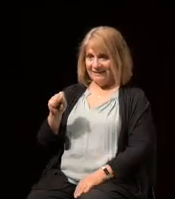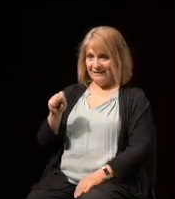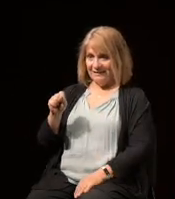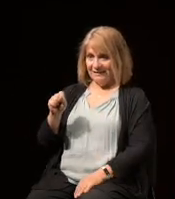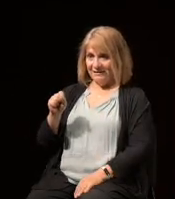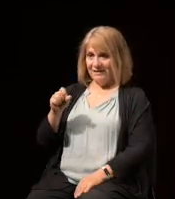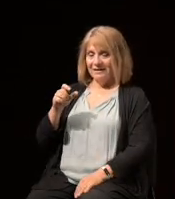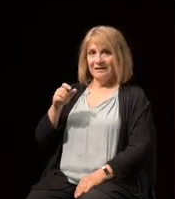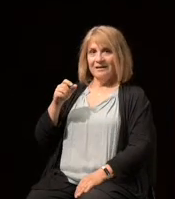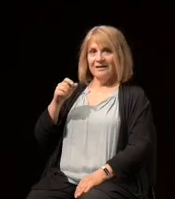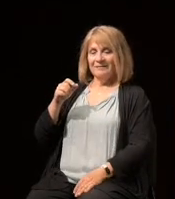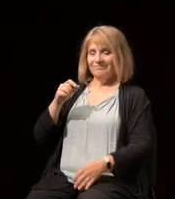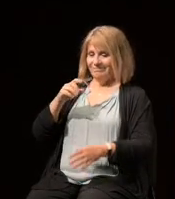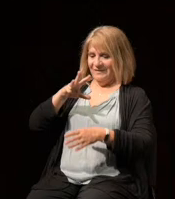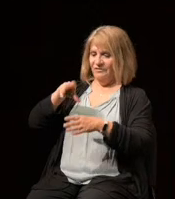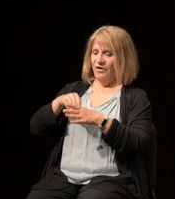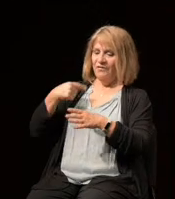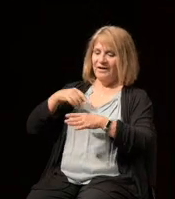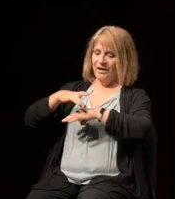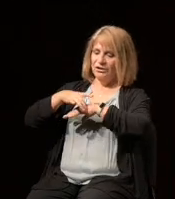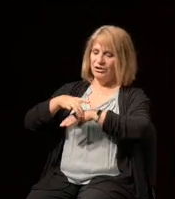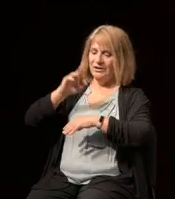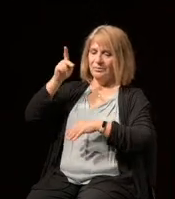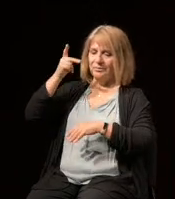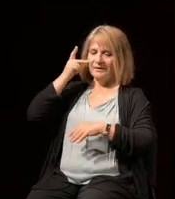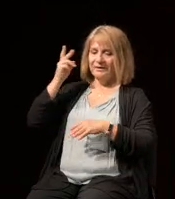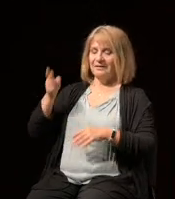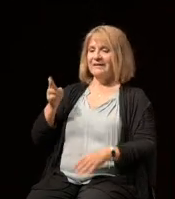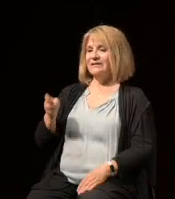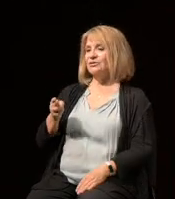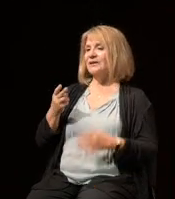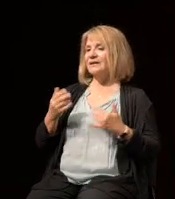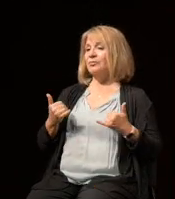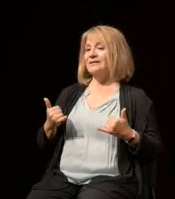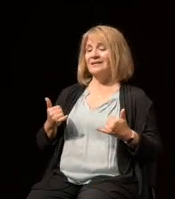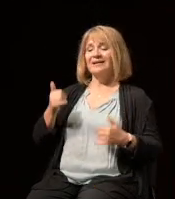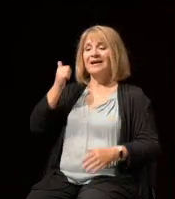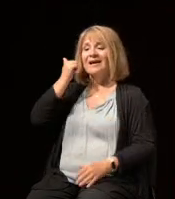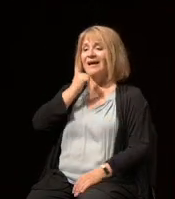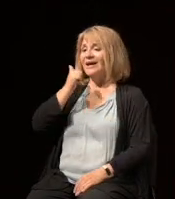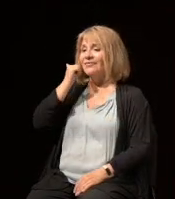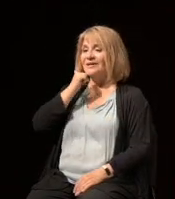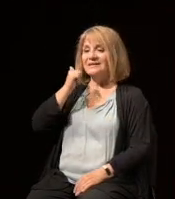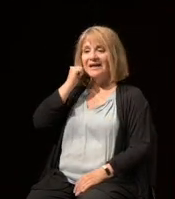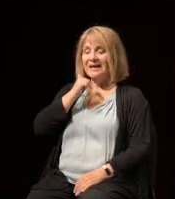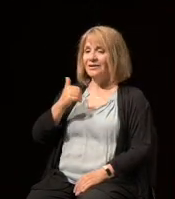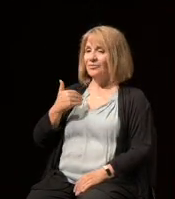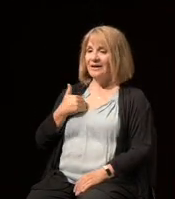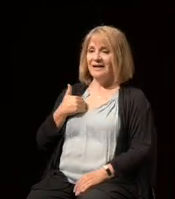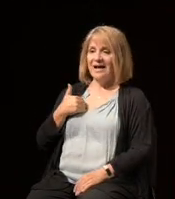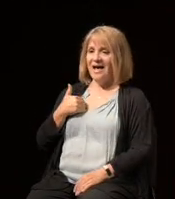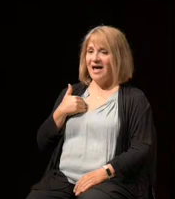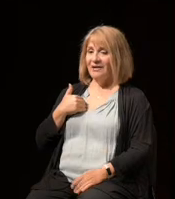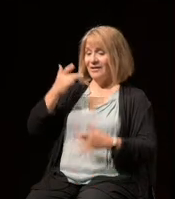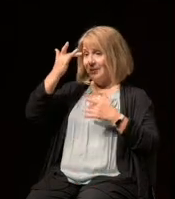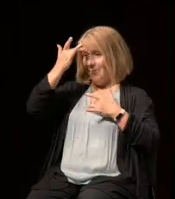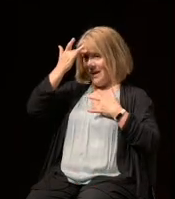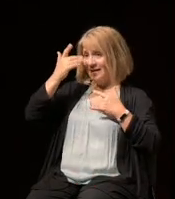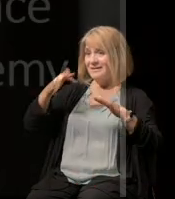geopolitical history and present, we endure on a daily basis an unrelenting, unforgiving pandemic of